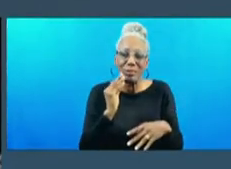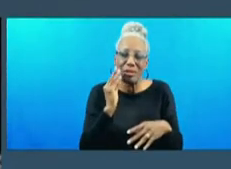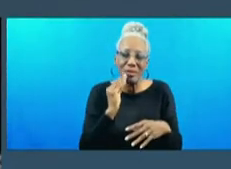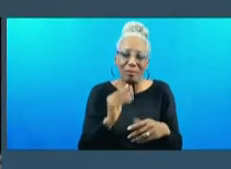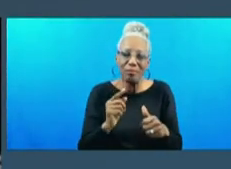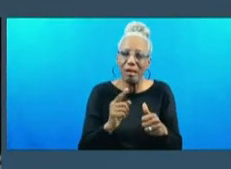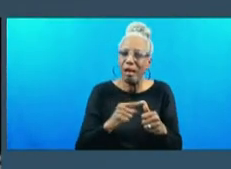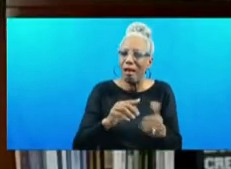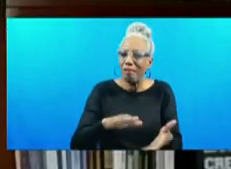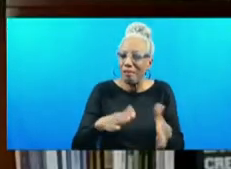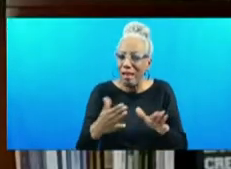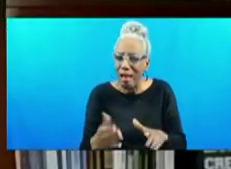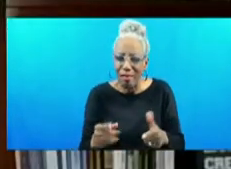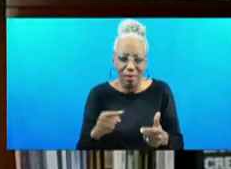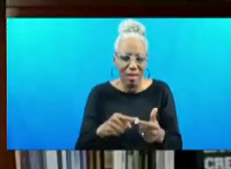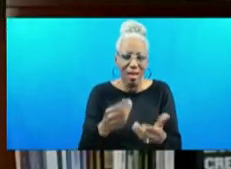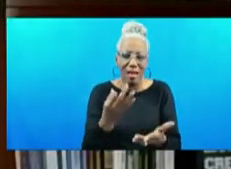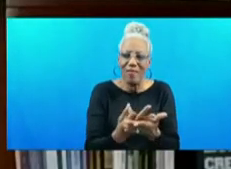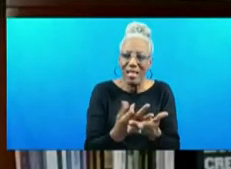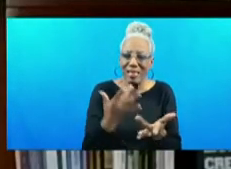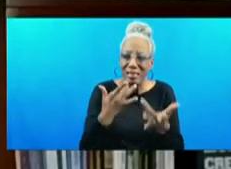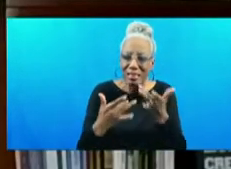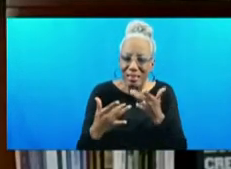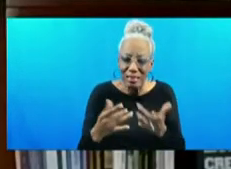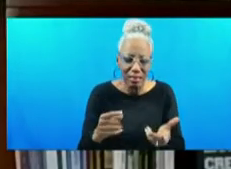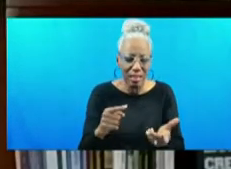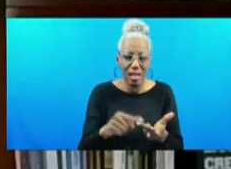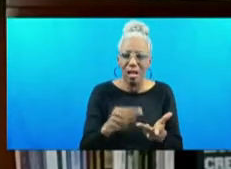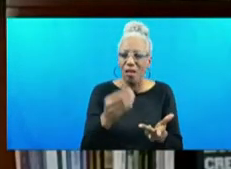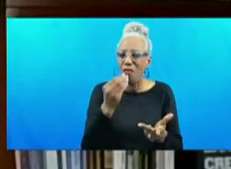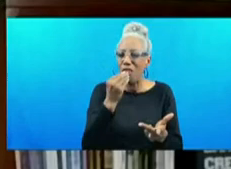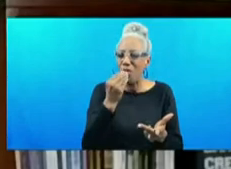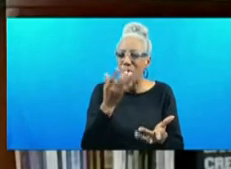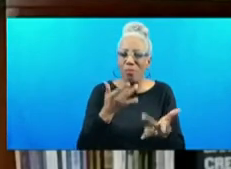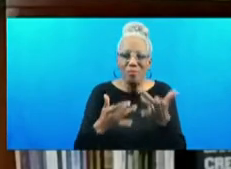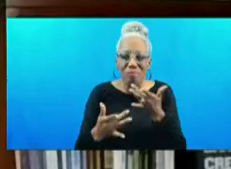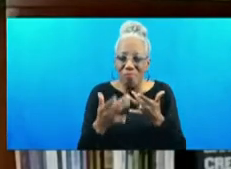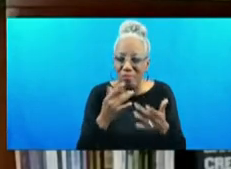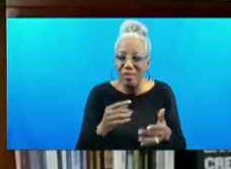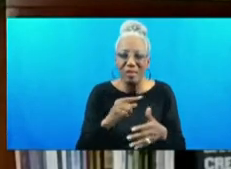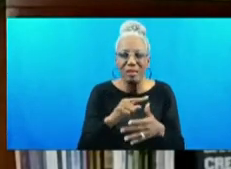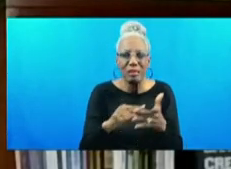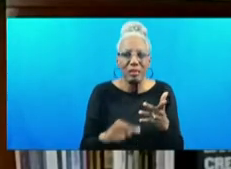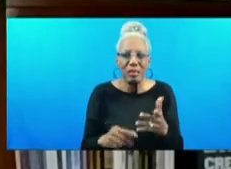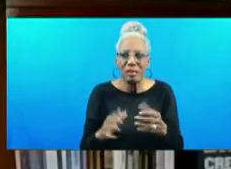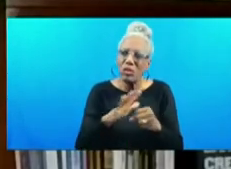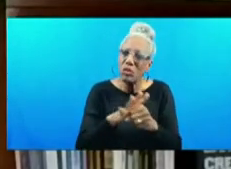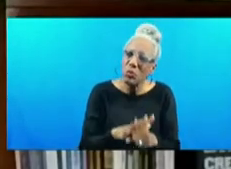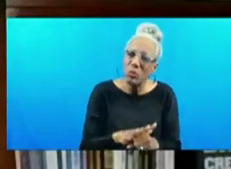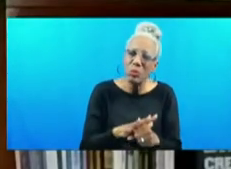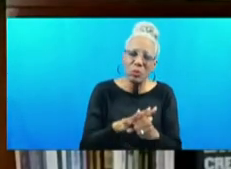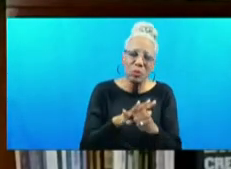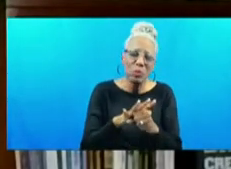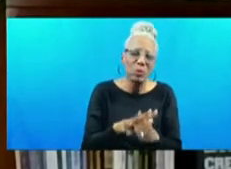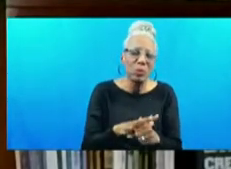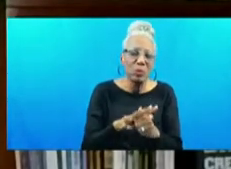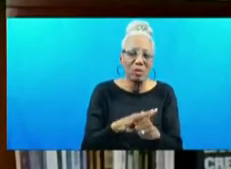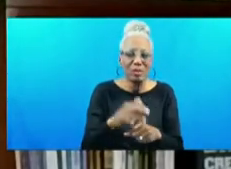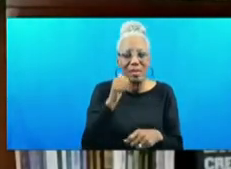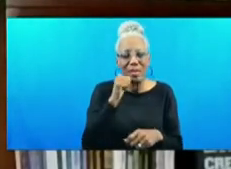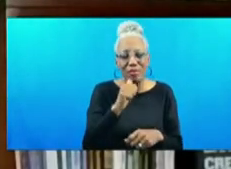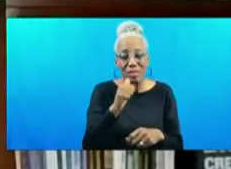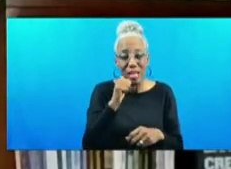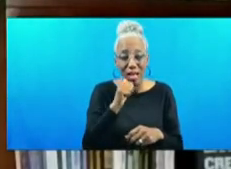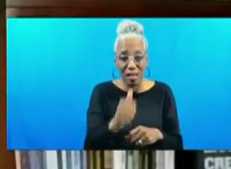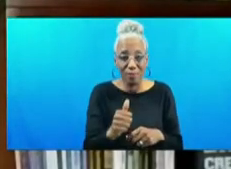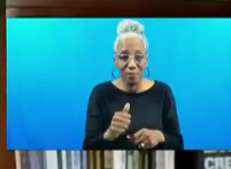insecurity, food insecurity, all of the things that stress us in our day-to-day lives. So I say that to say that these are the problems that I